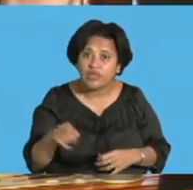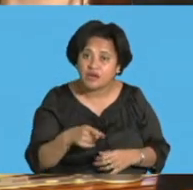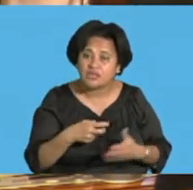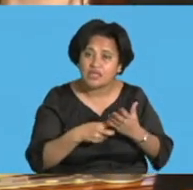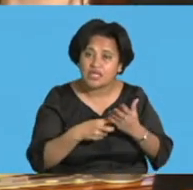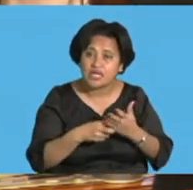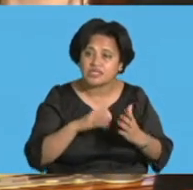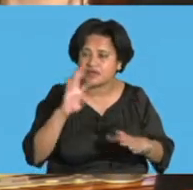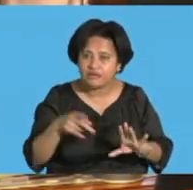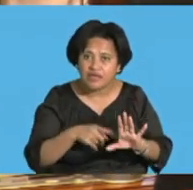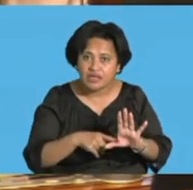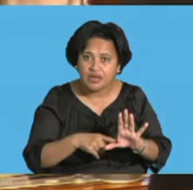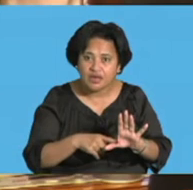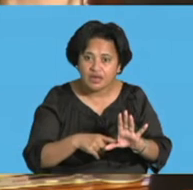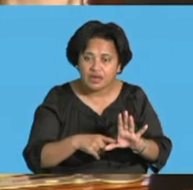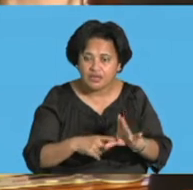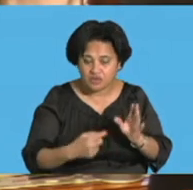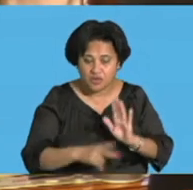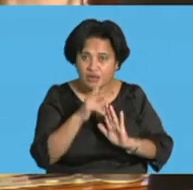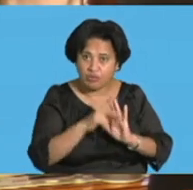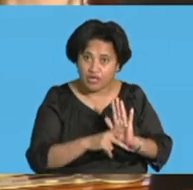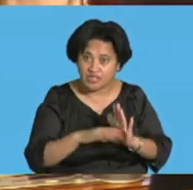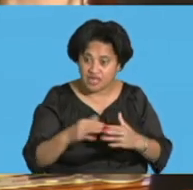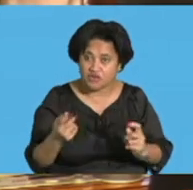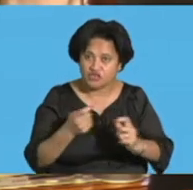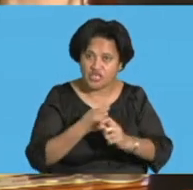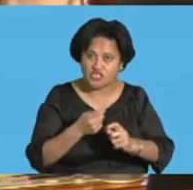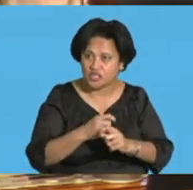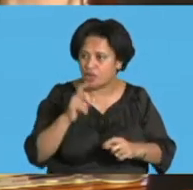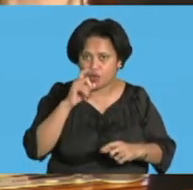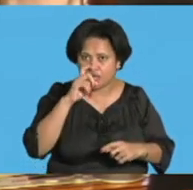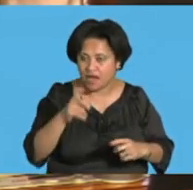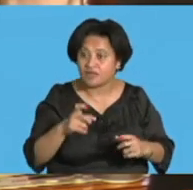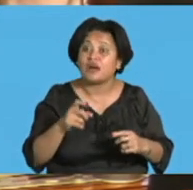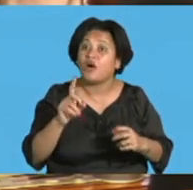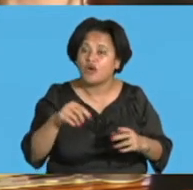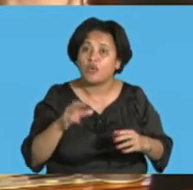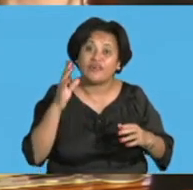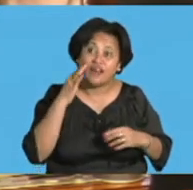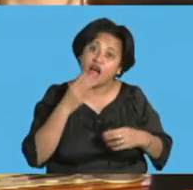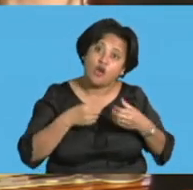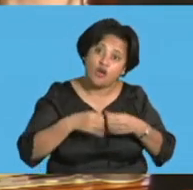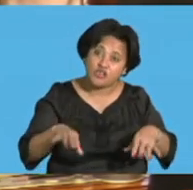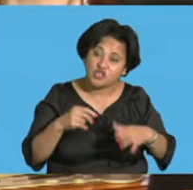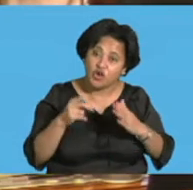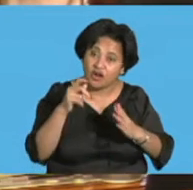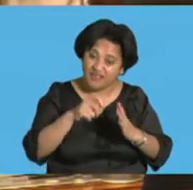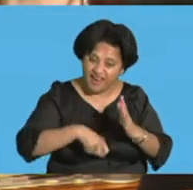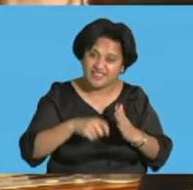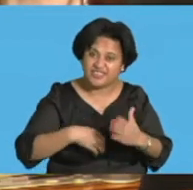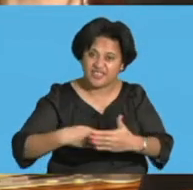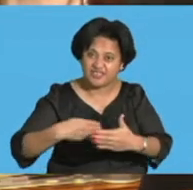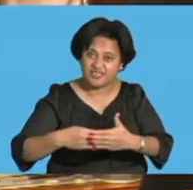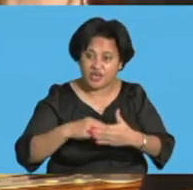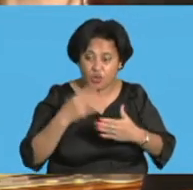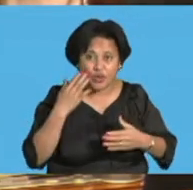policy of free replacements was changed last year to one replacement at no cost, and after that, the parent has to pay $5. How much time